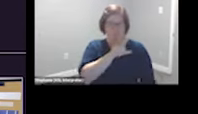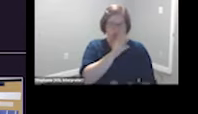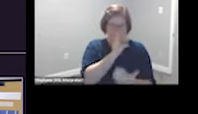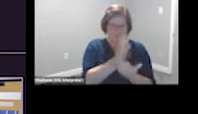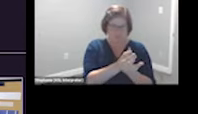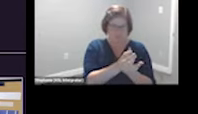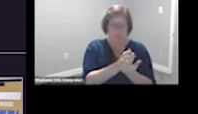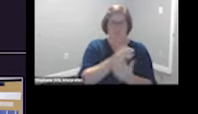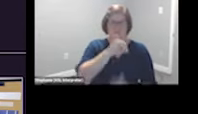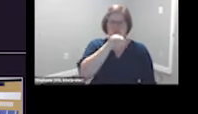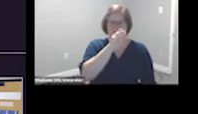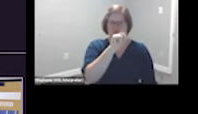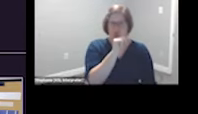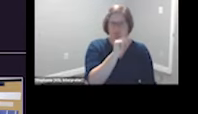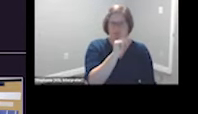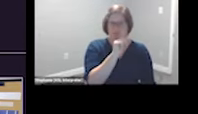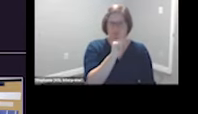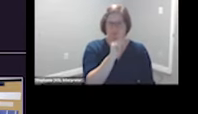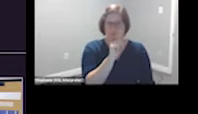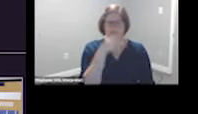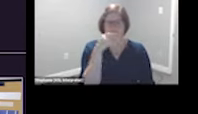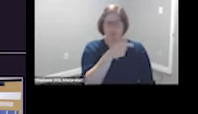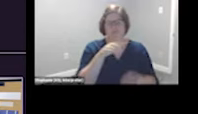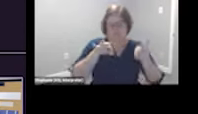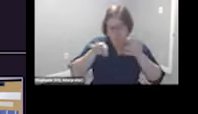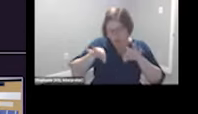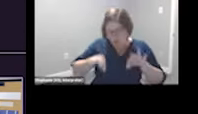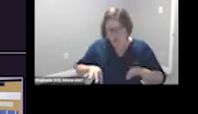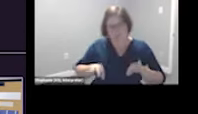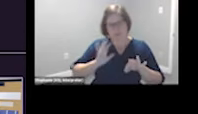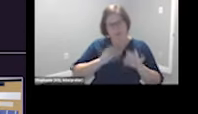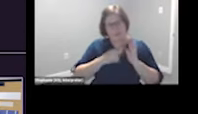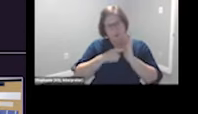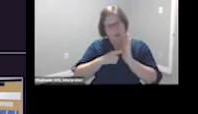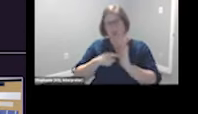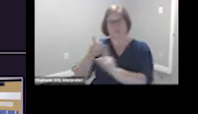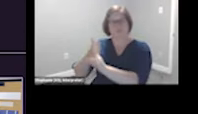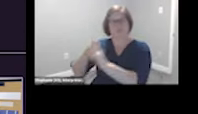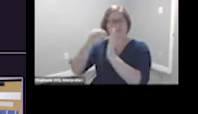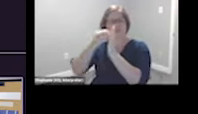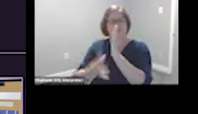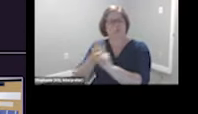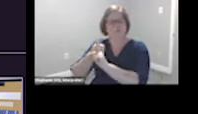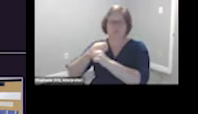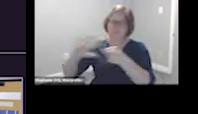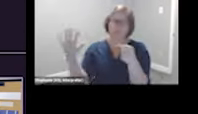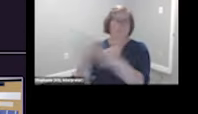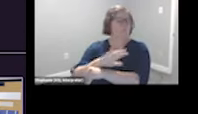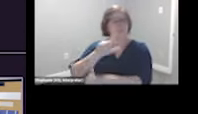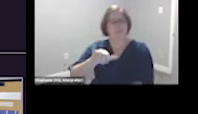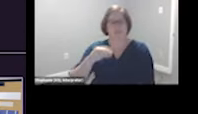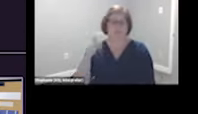co-worker Jen, and she is describing one of our models to a totally blind student who gave us some of the really good feedback that we used to make the